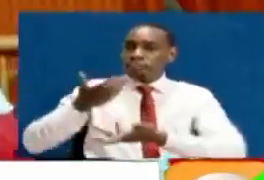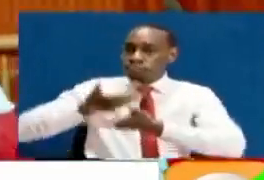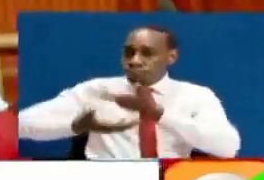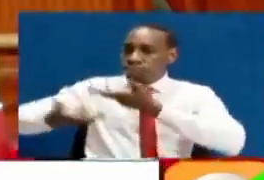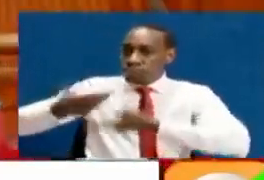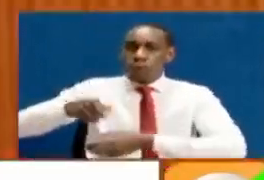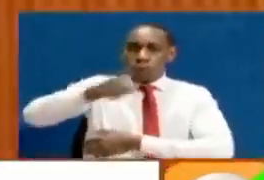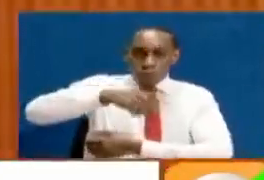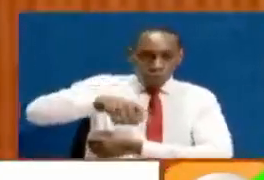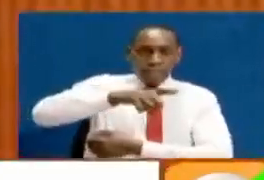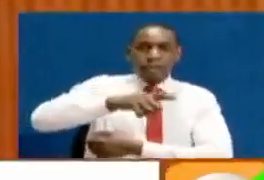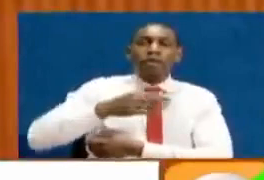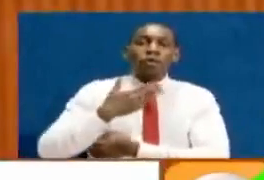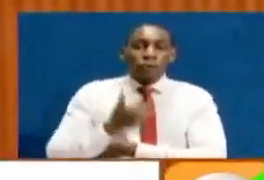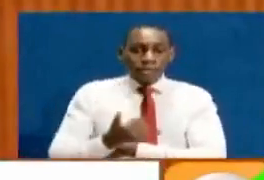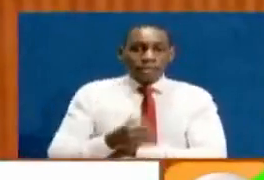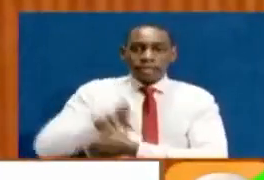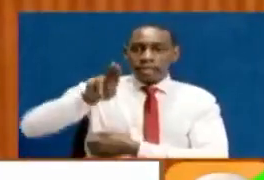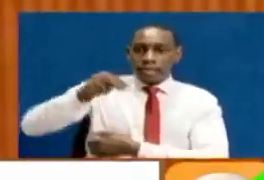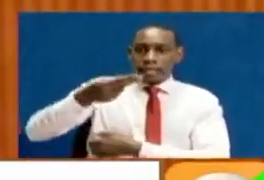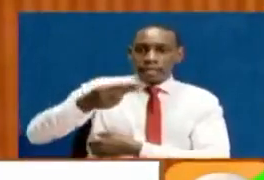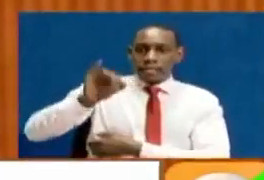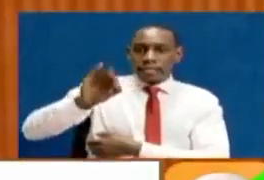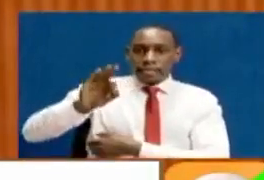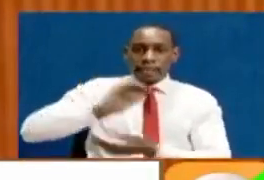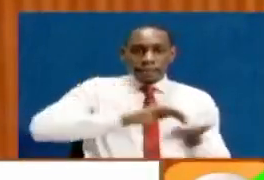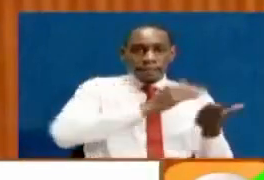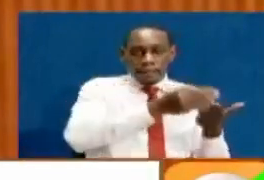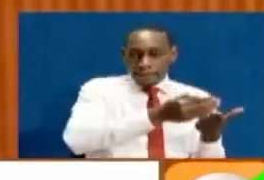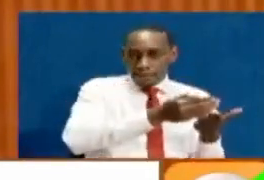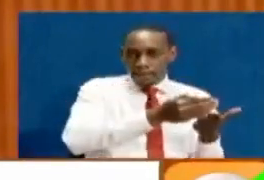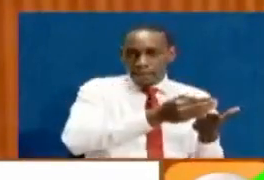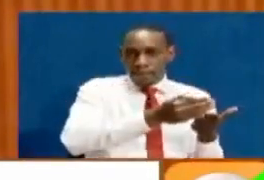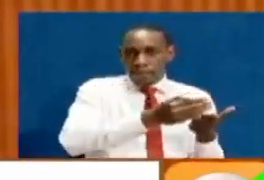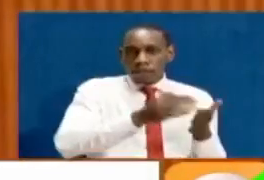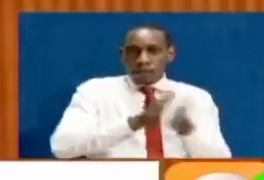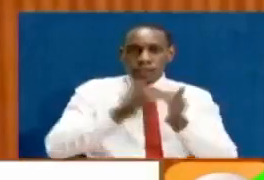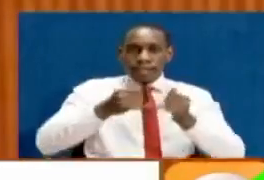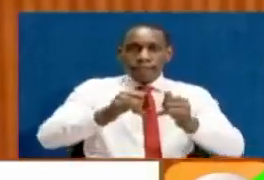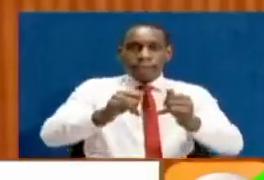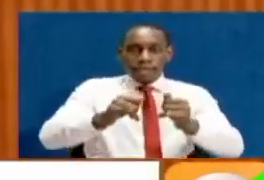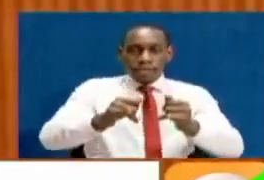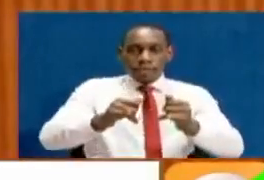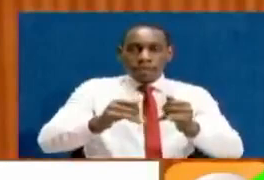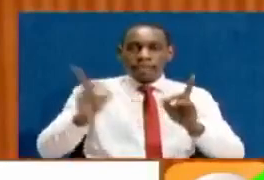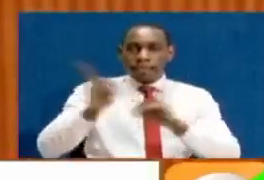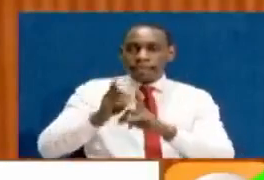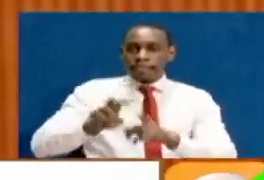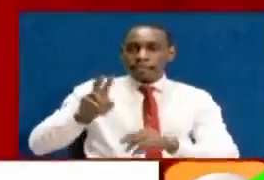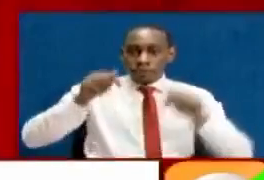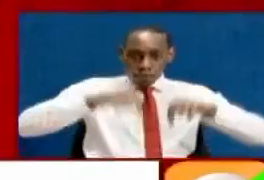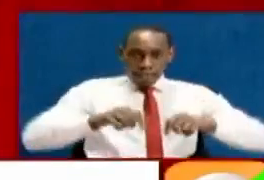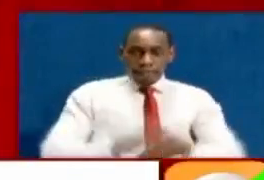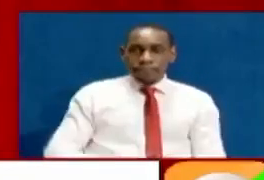engaging. I want an NHIF cover signed with an implementation effective date of